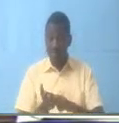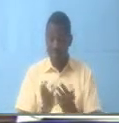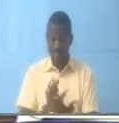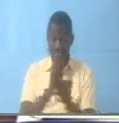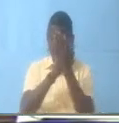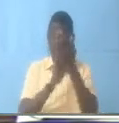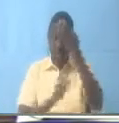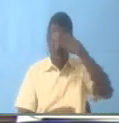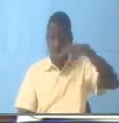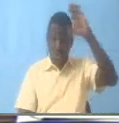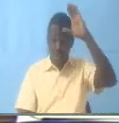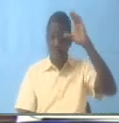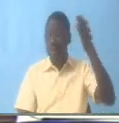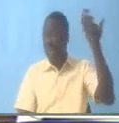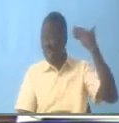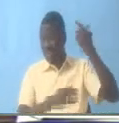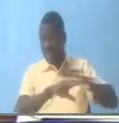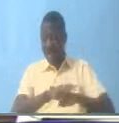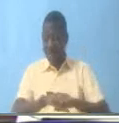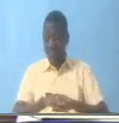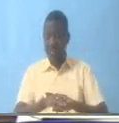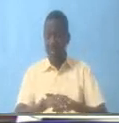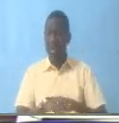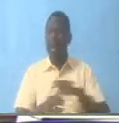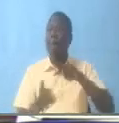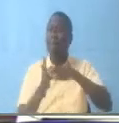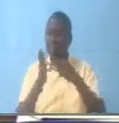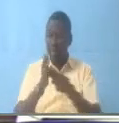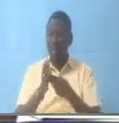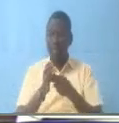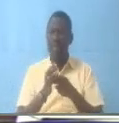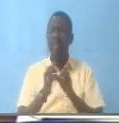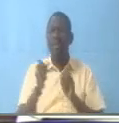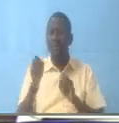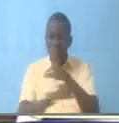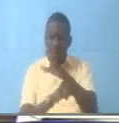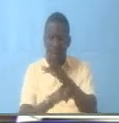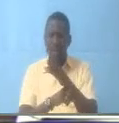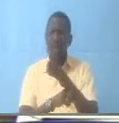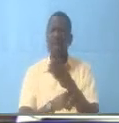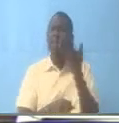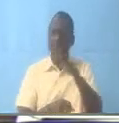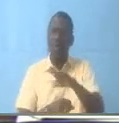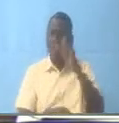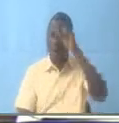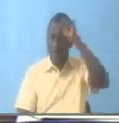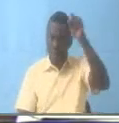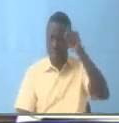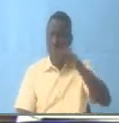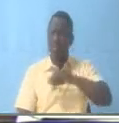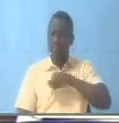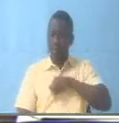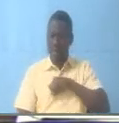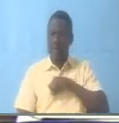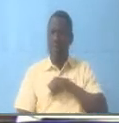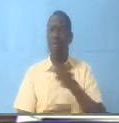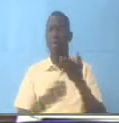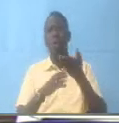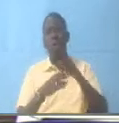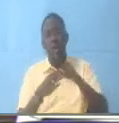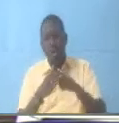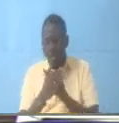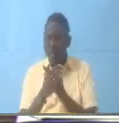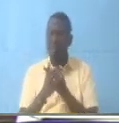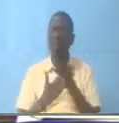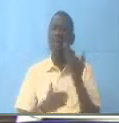time suggested that the orders came from the president himself or from the leaders of the state at